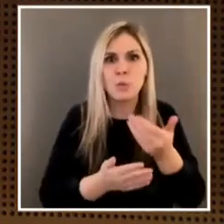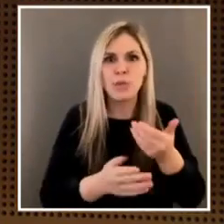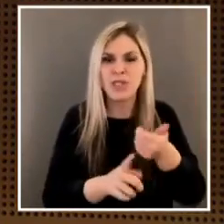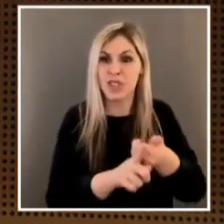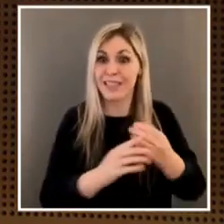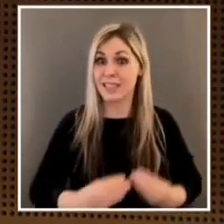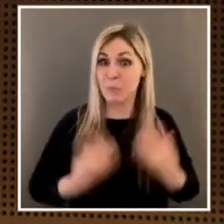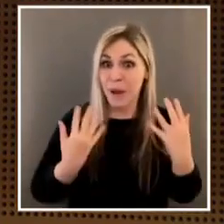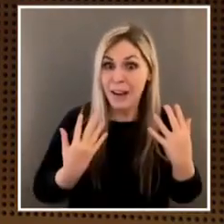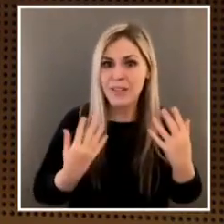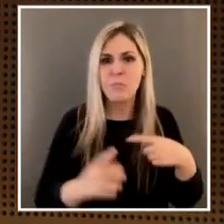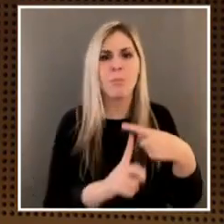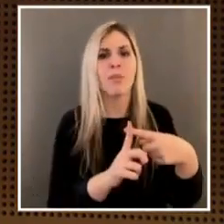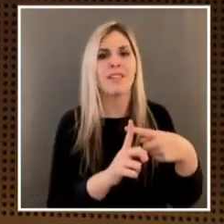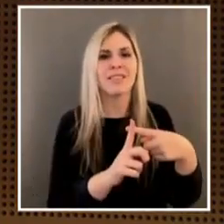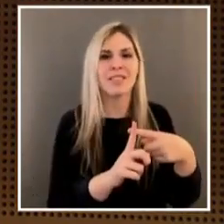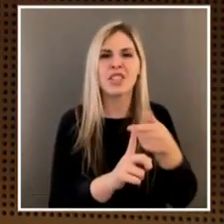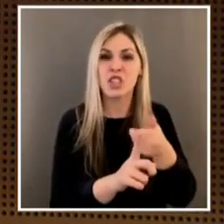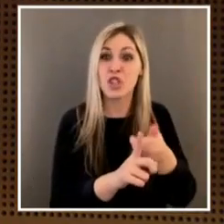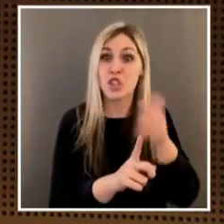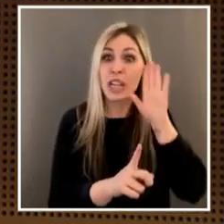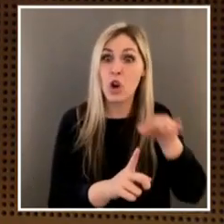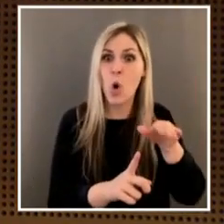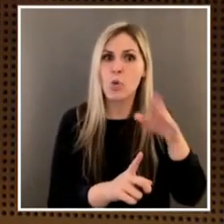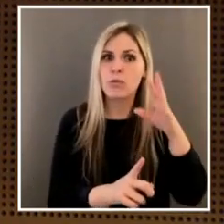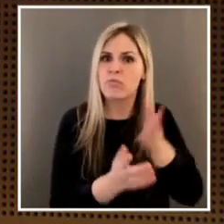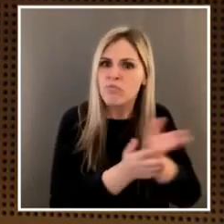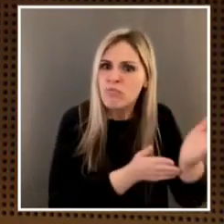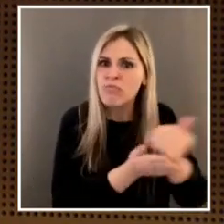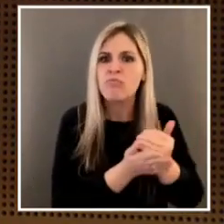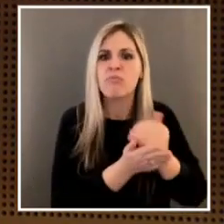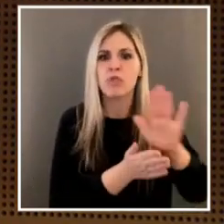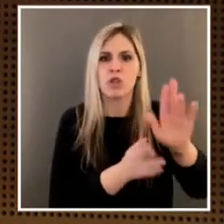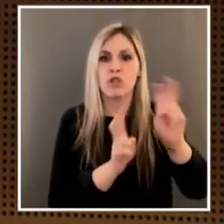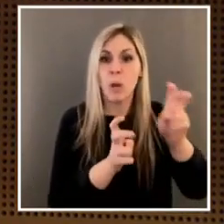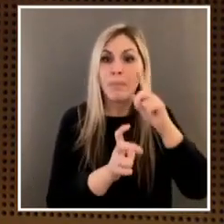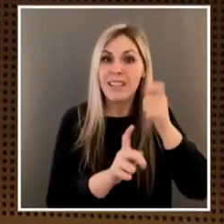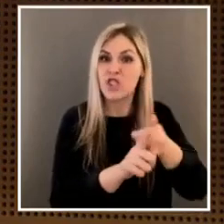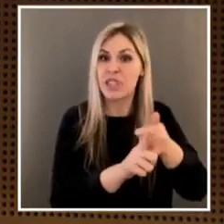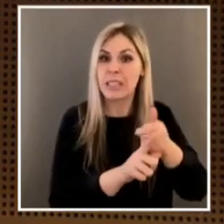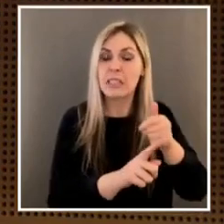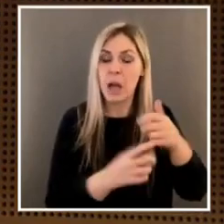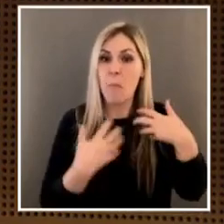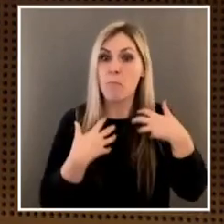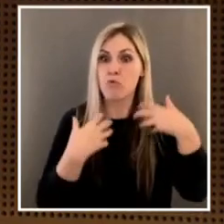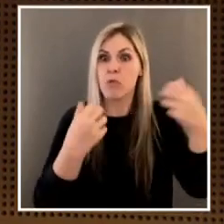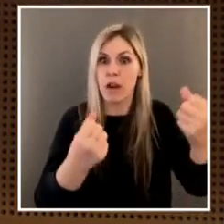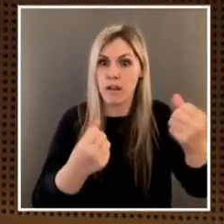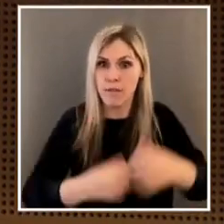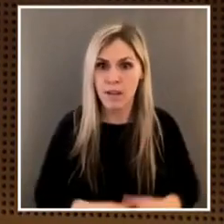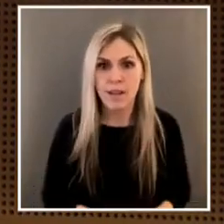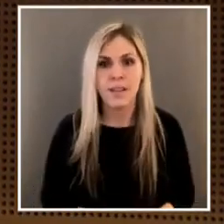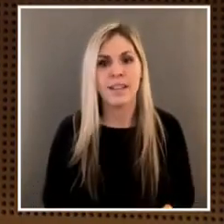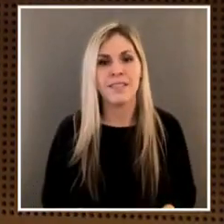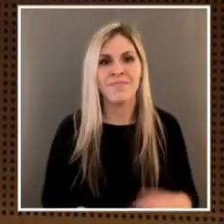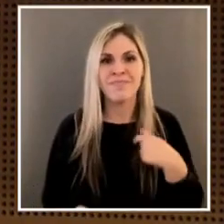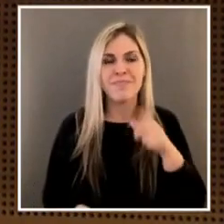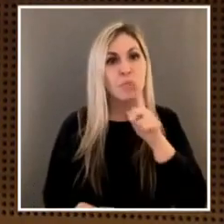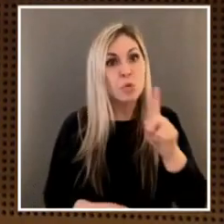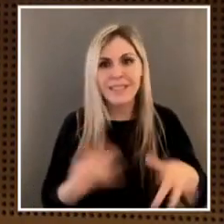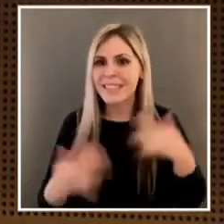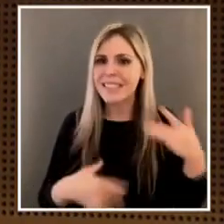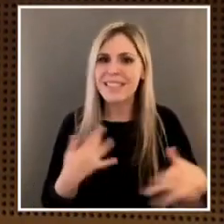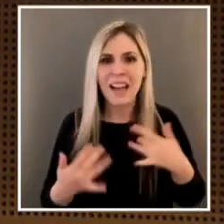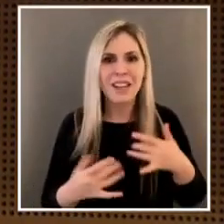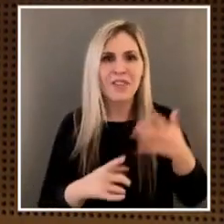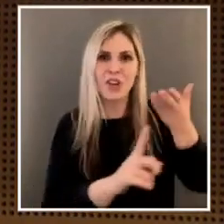and she knows of what she speaks because she is brave. And I'm really excited to have her share